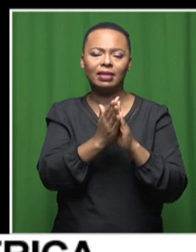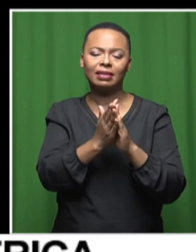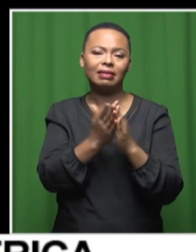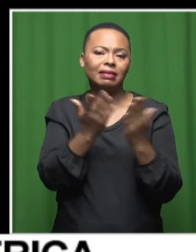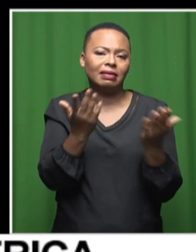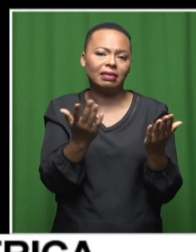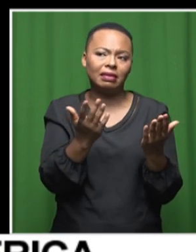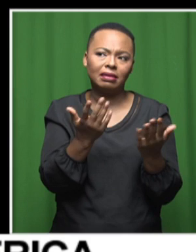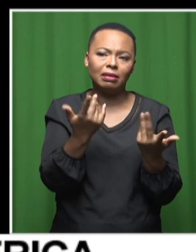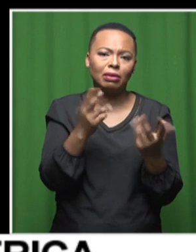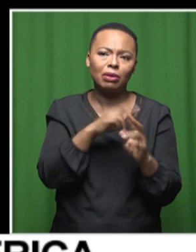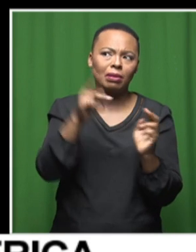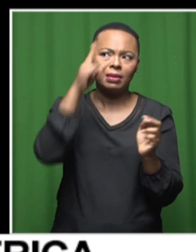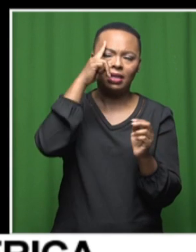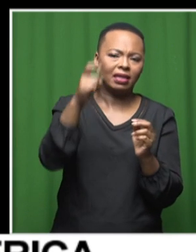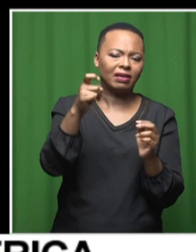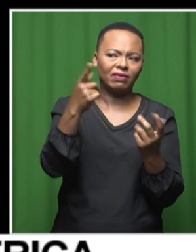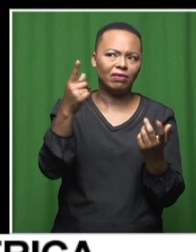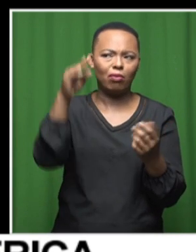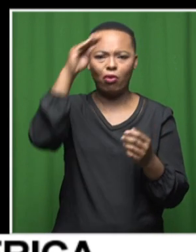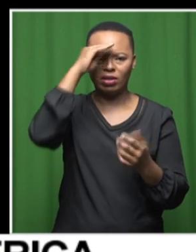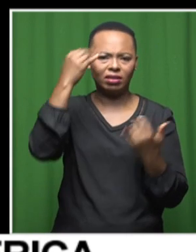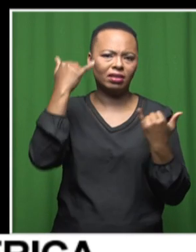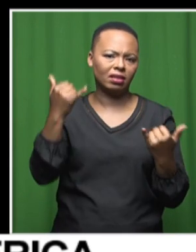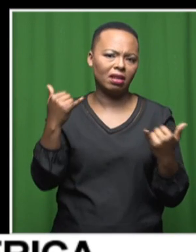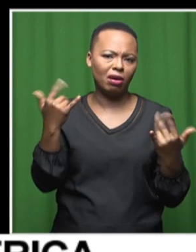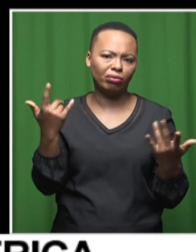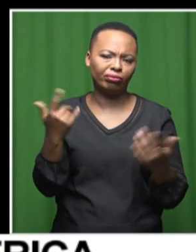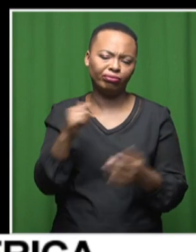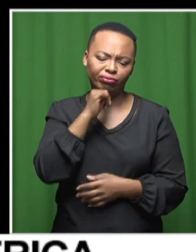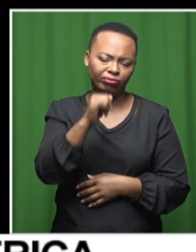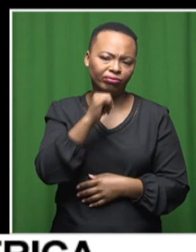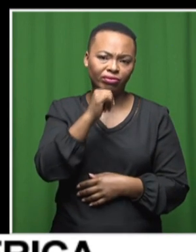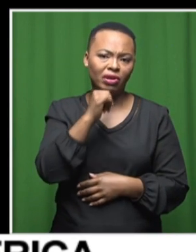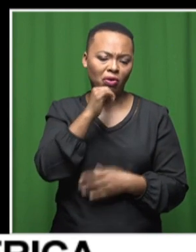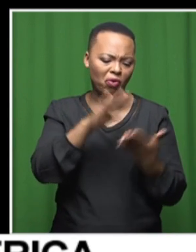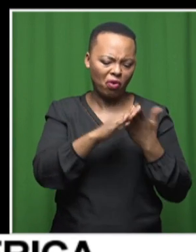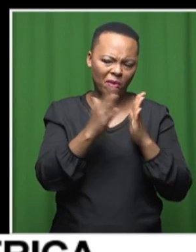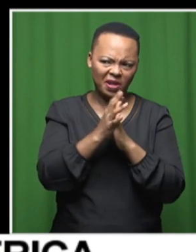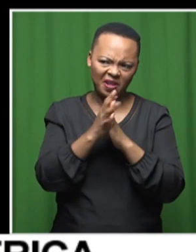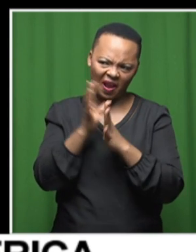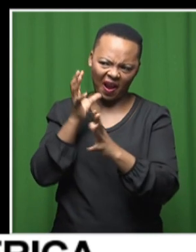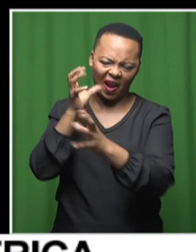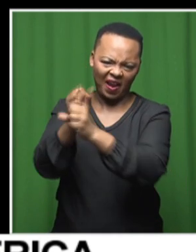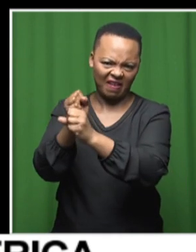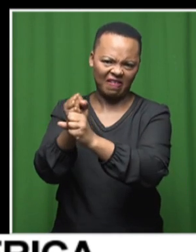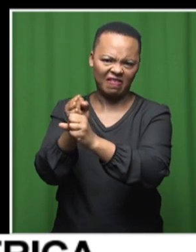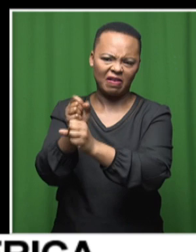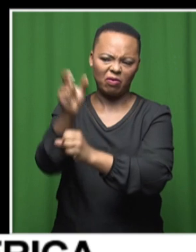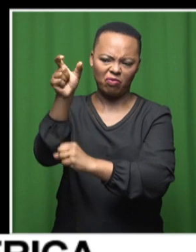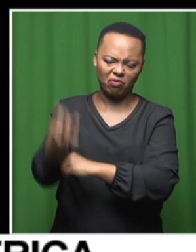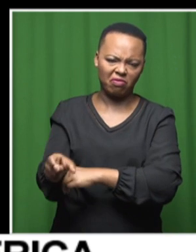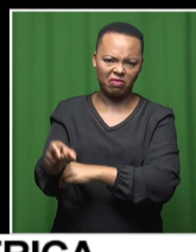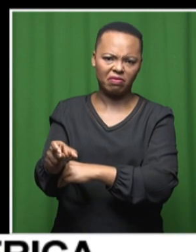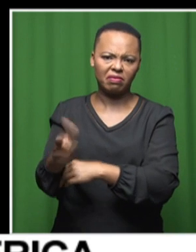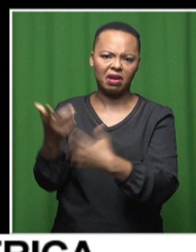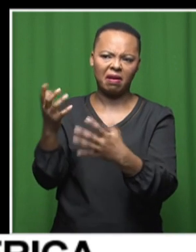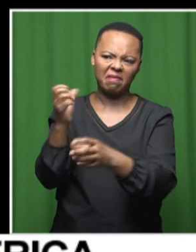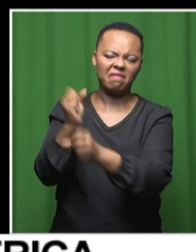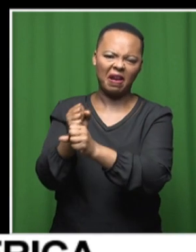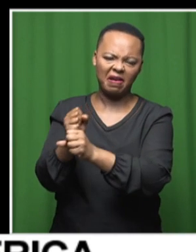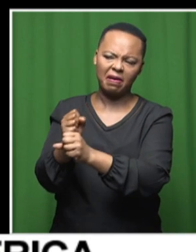community who doesn't believe in the police anymore, take law into their own hands and kill. This vigilante